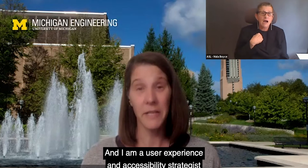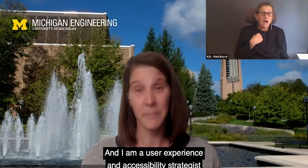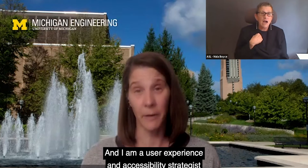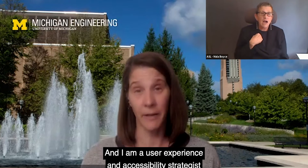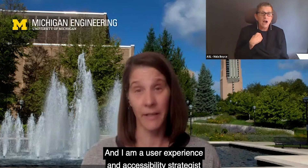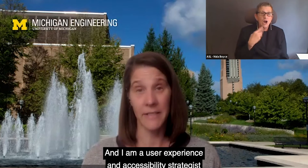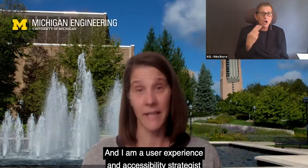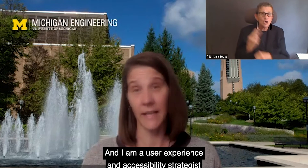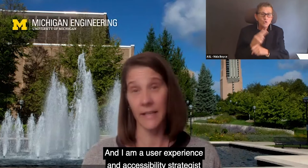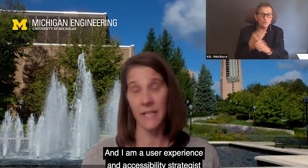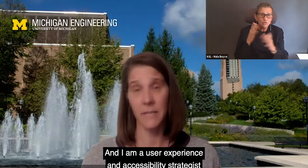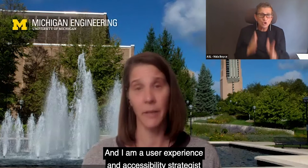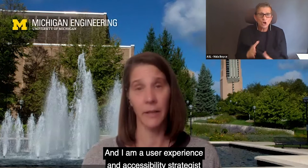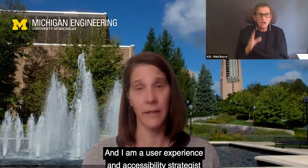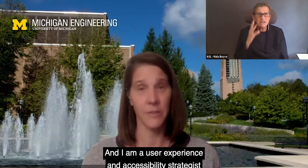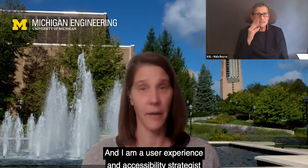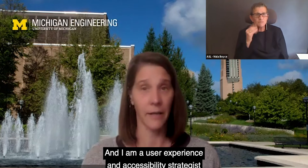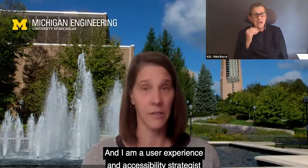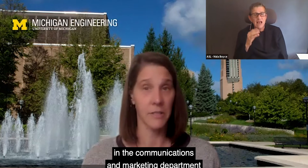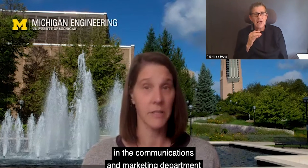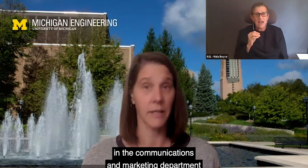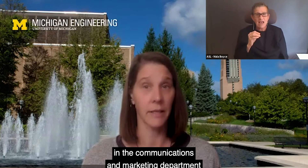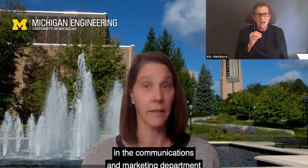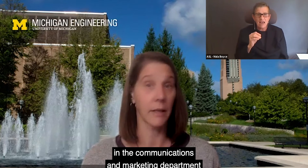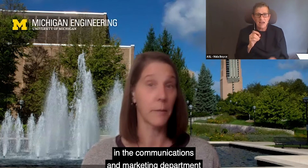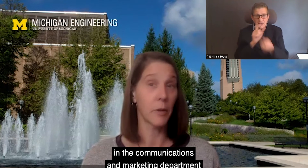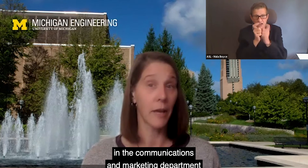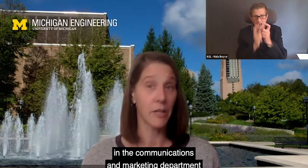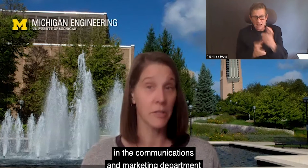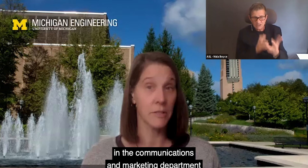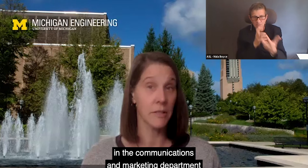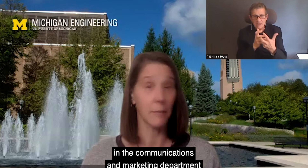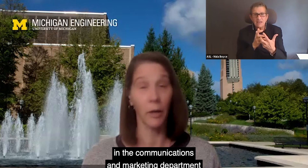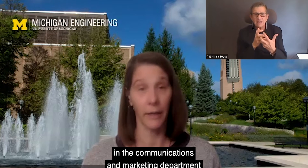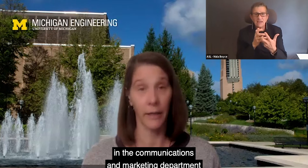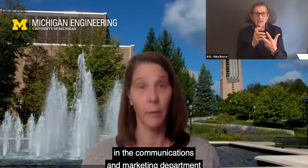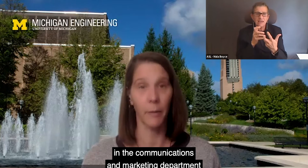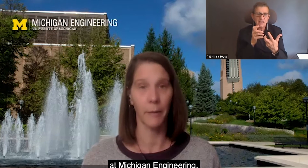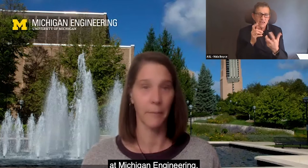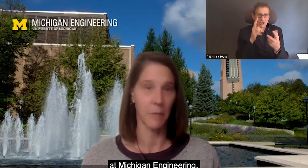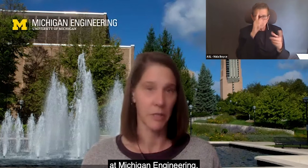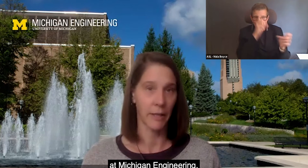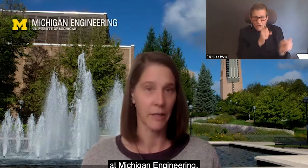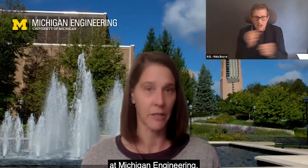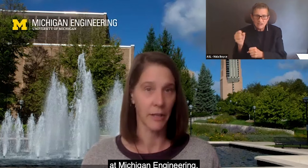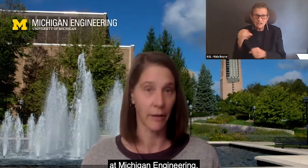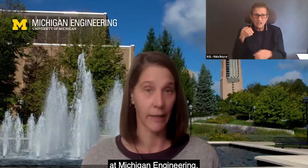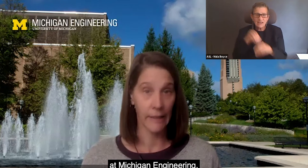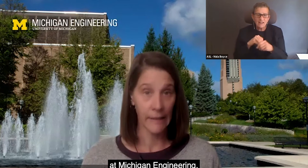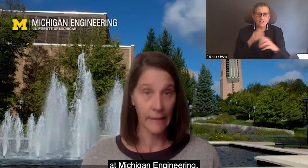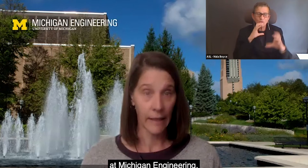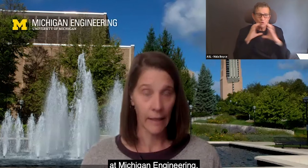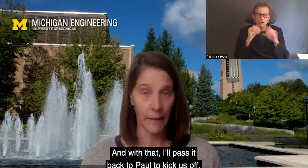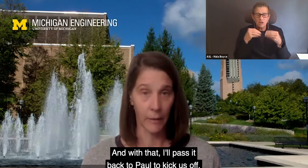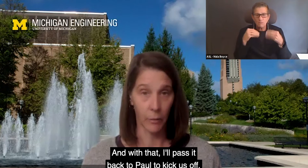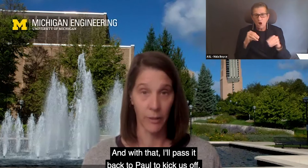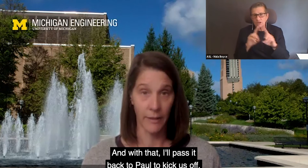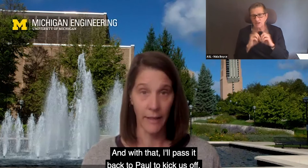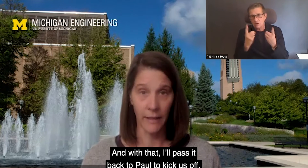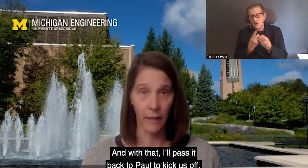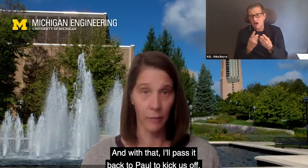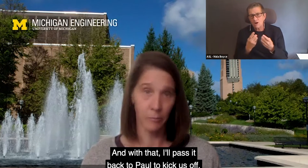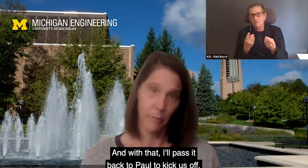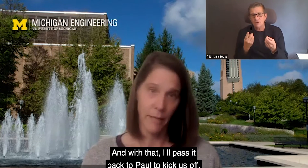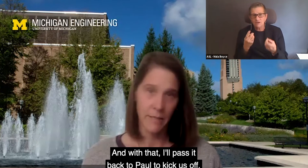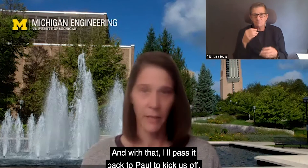user experience and accessibility strategist in the communications and marketing department at Michigan Engineering. And with